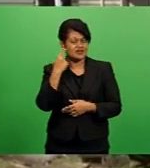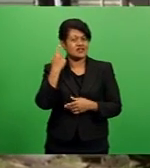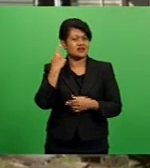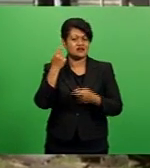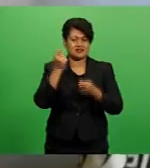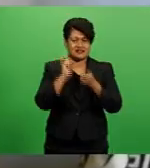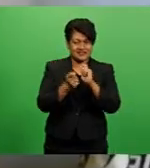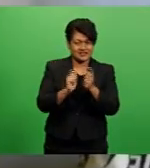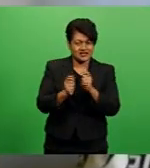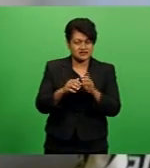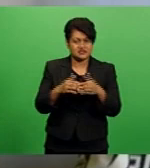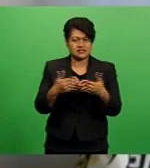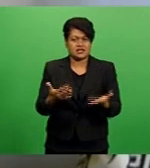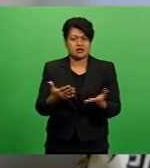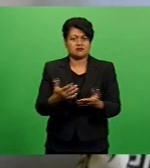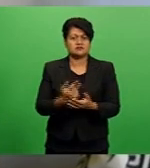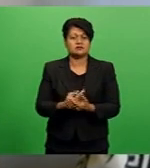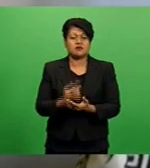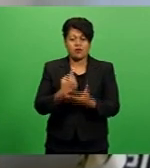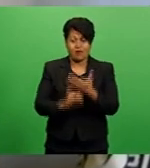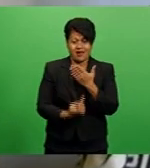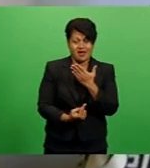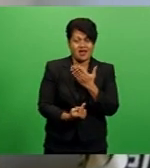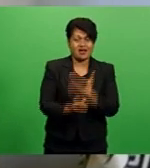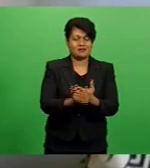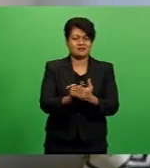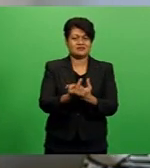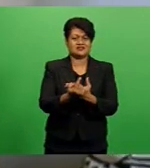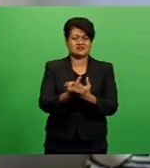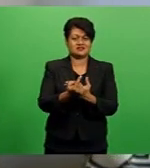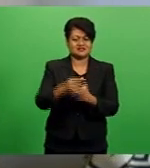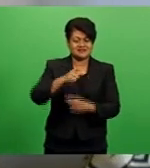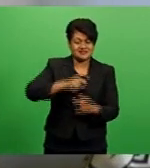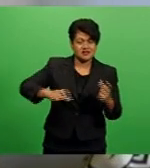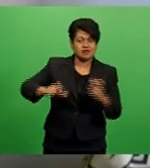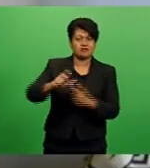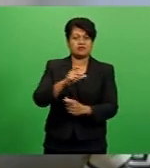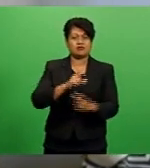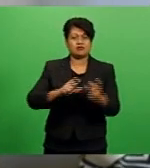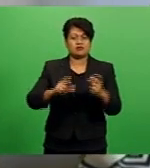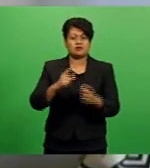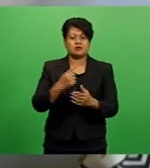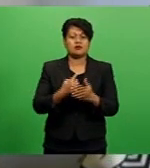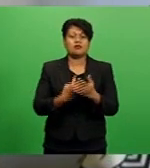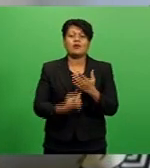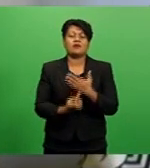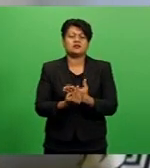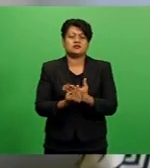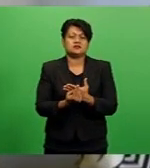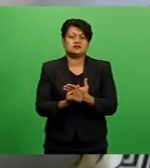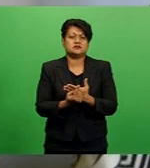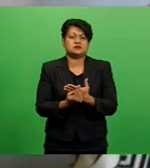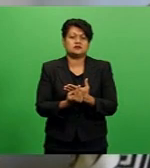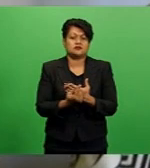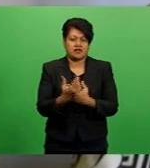when we are struck with pandemics and drought, we see that there is a rise,